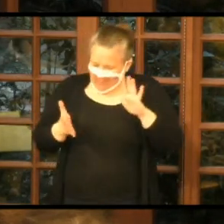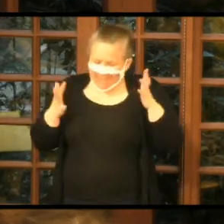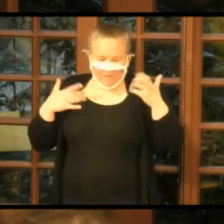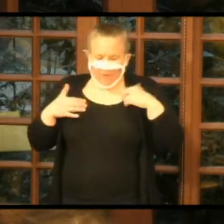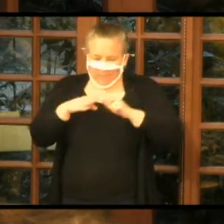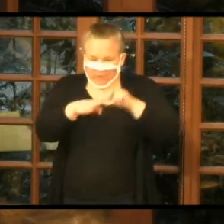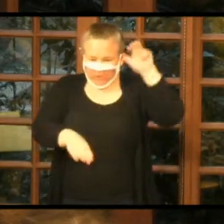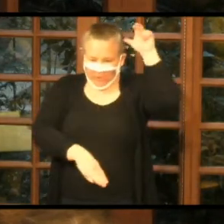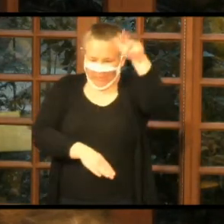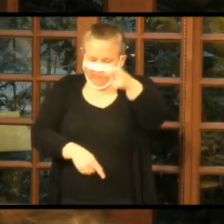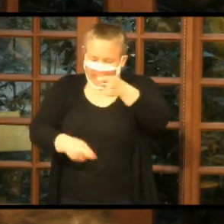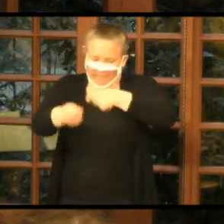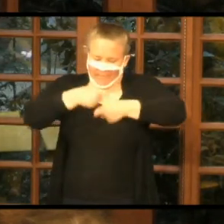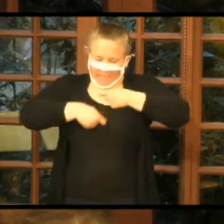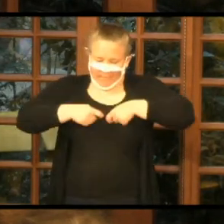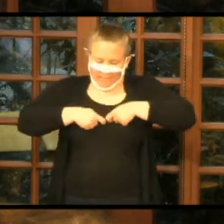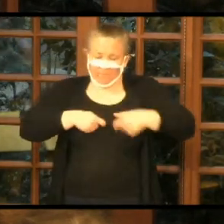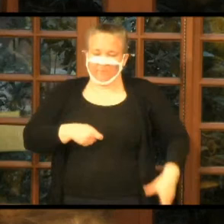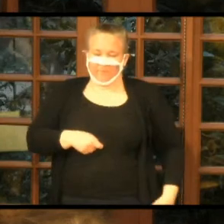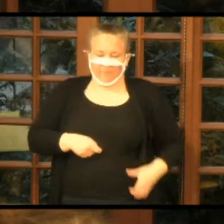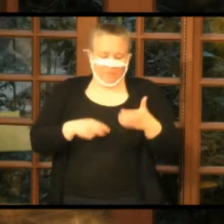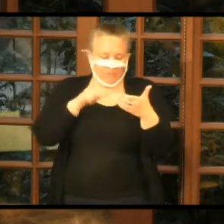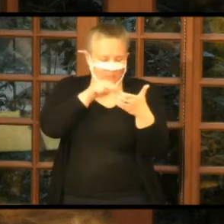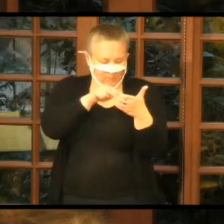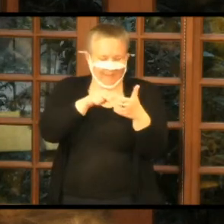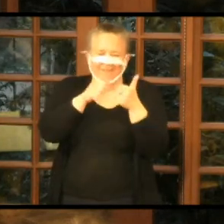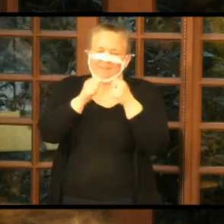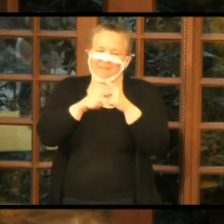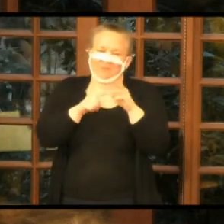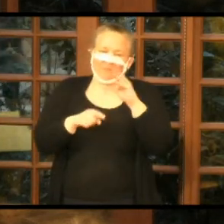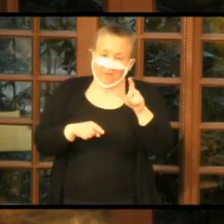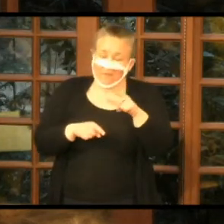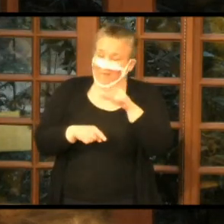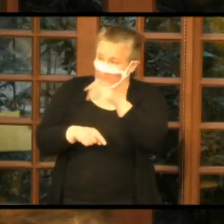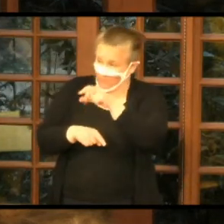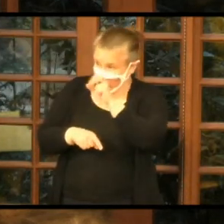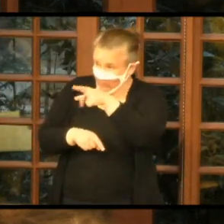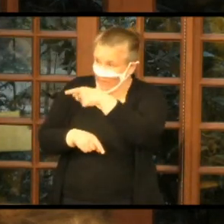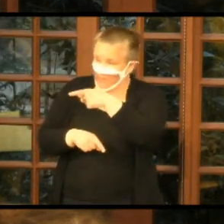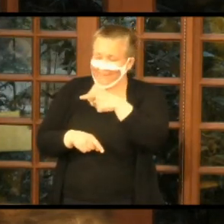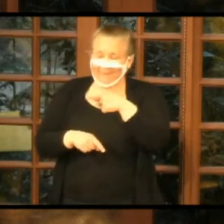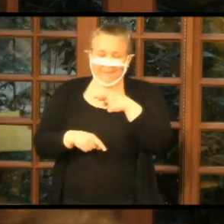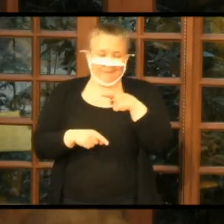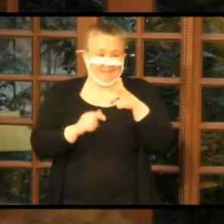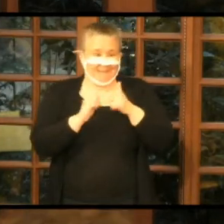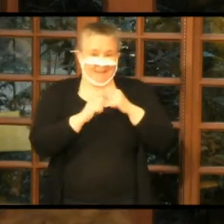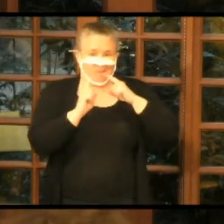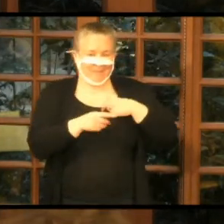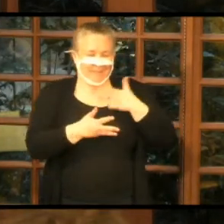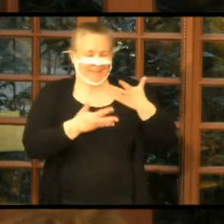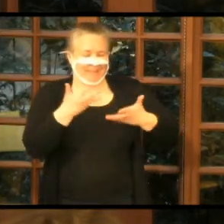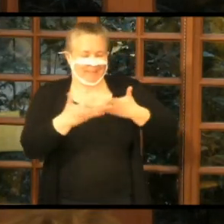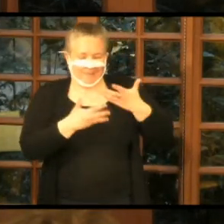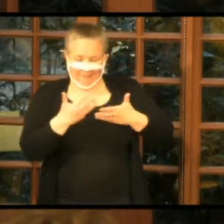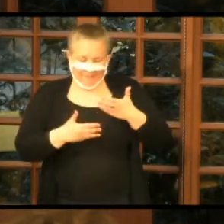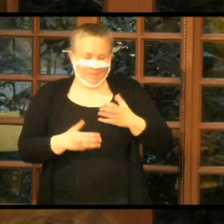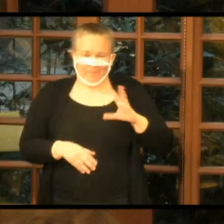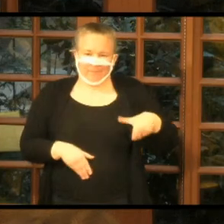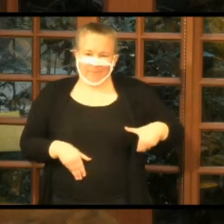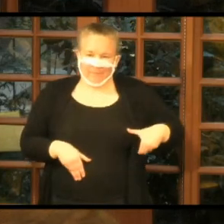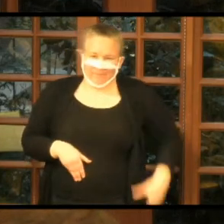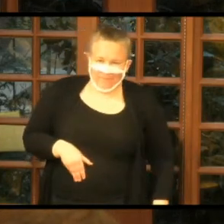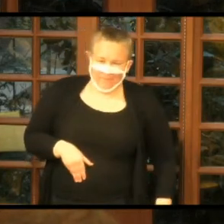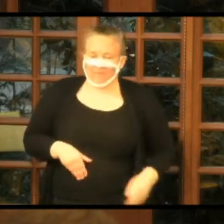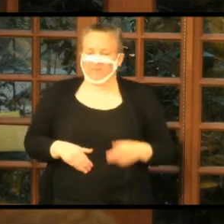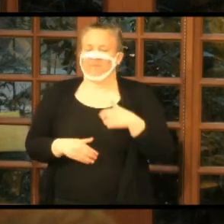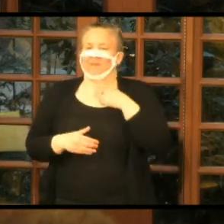again. She checks her phone. The text was from Mel. "You okay?" She doesn't know how to respond. She shoves the phone back in her pocket